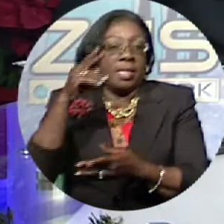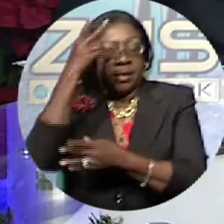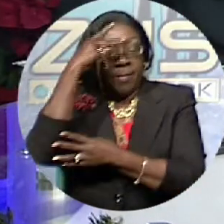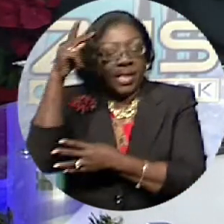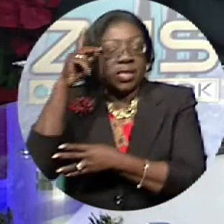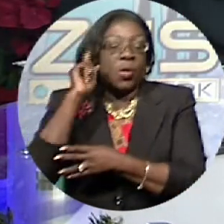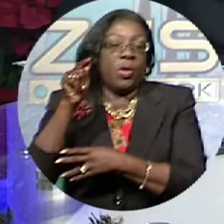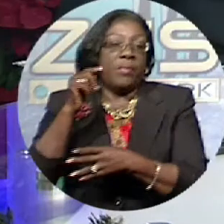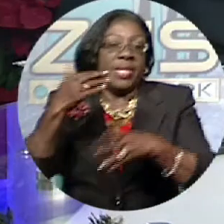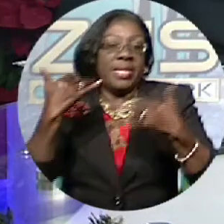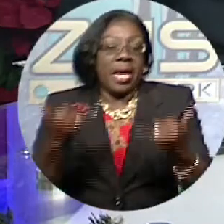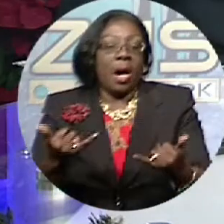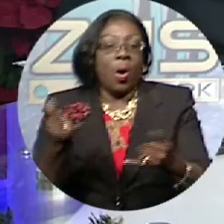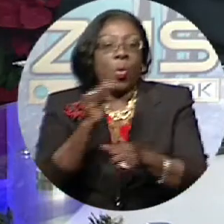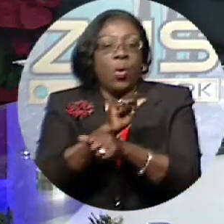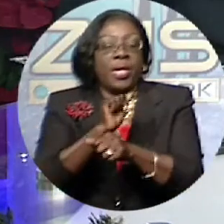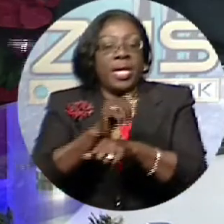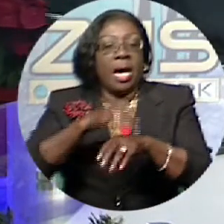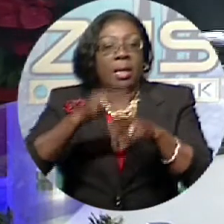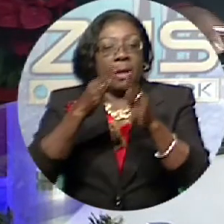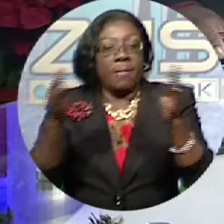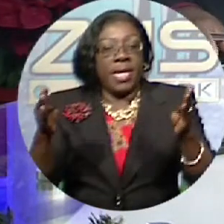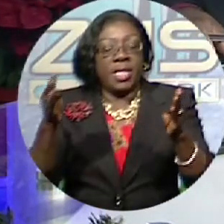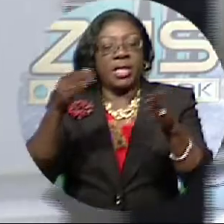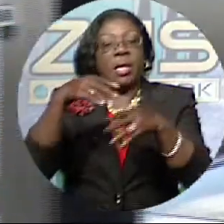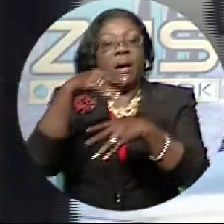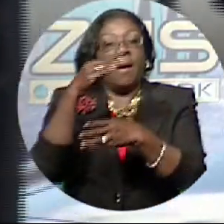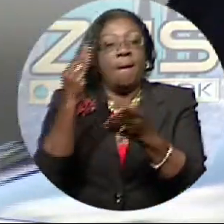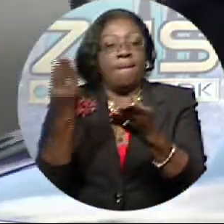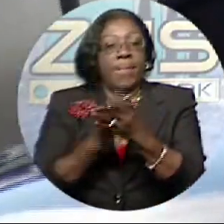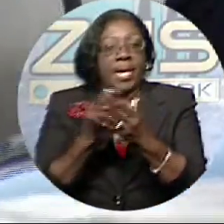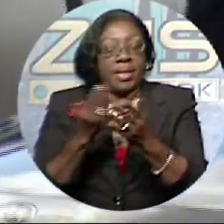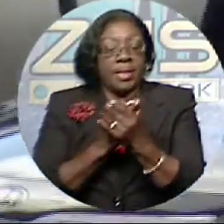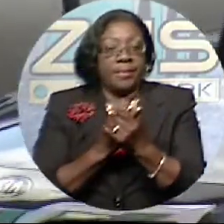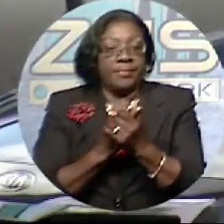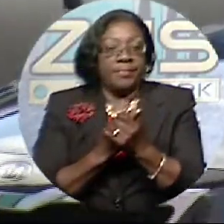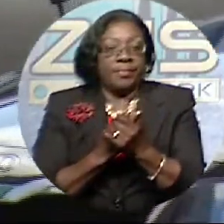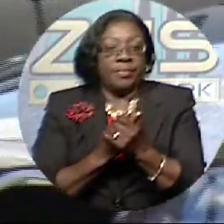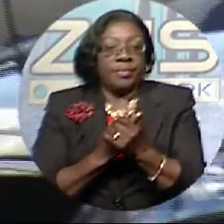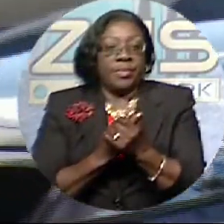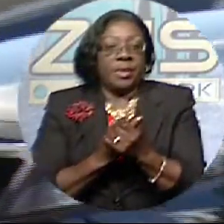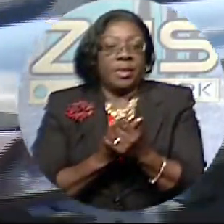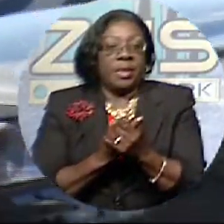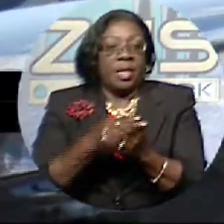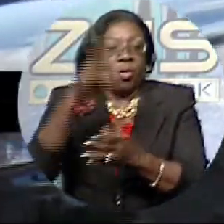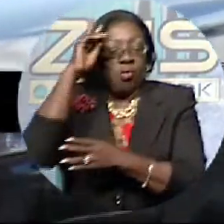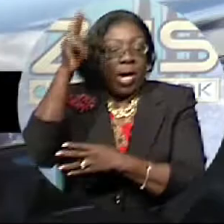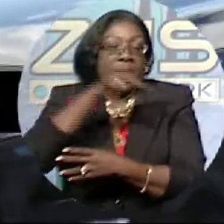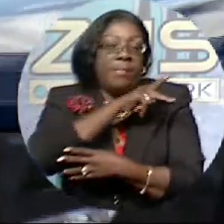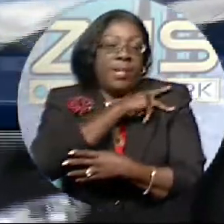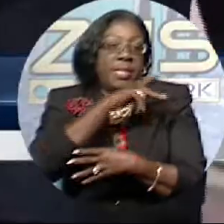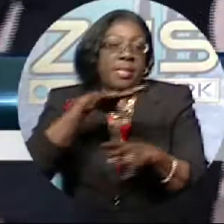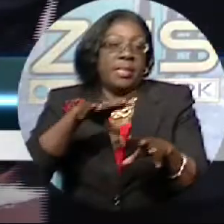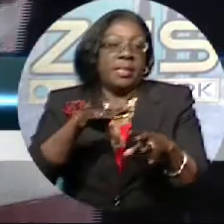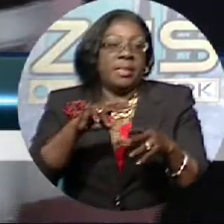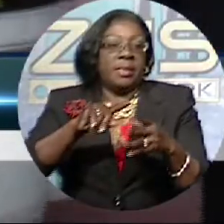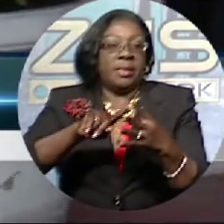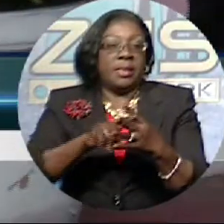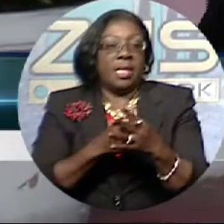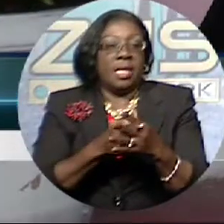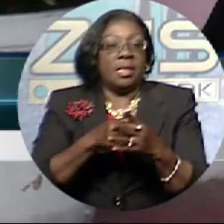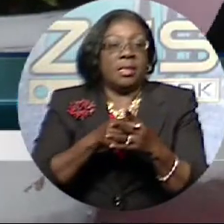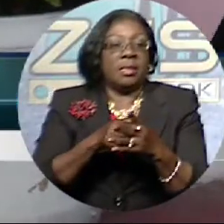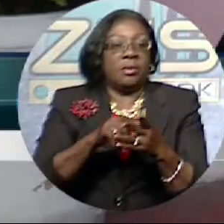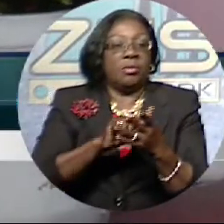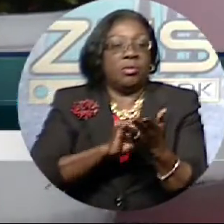executive position with a major bank. The resignation of the Minister of Financial Services, Ryan Pinder, takes effect at the end of this